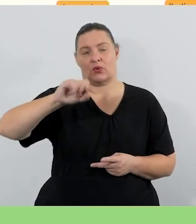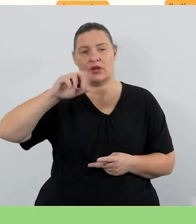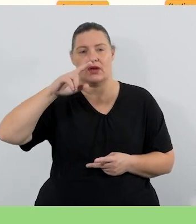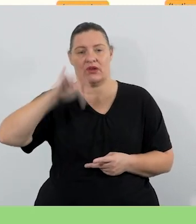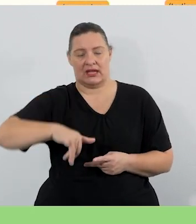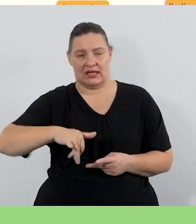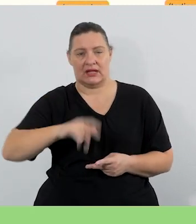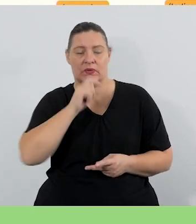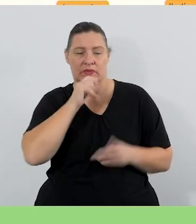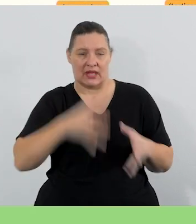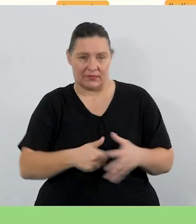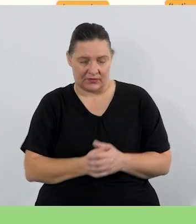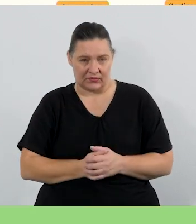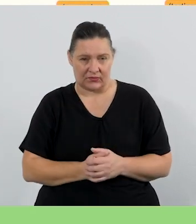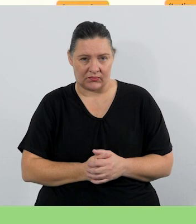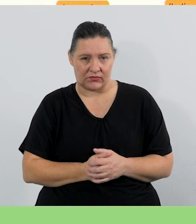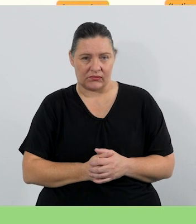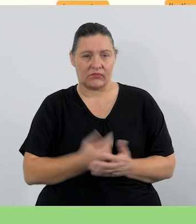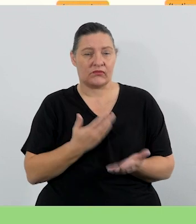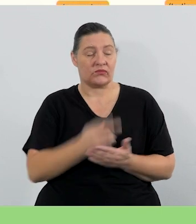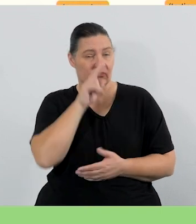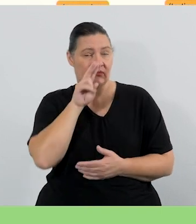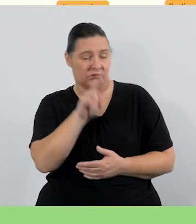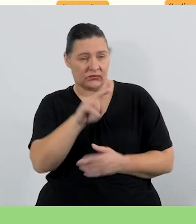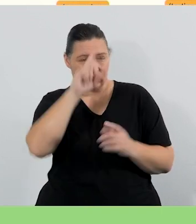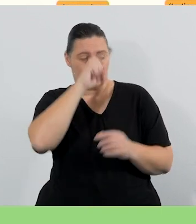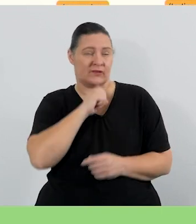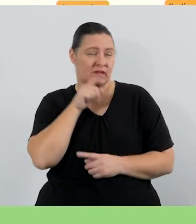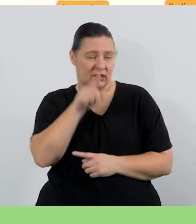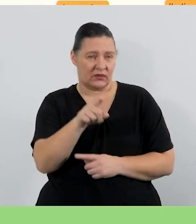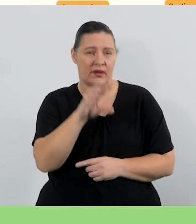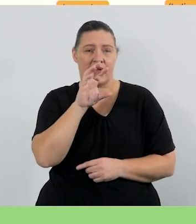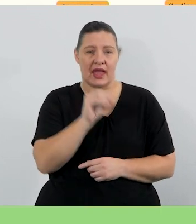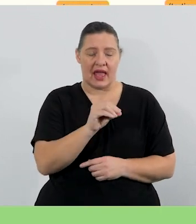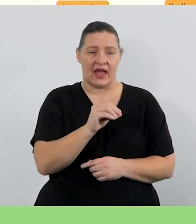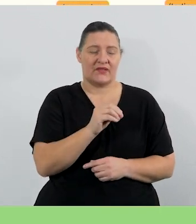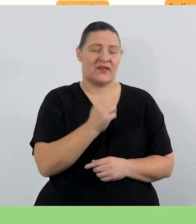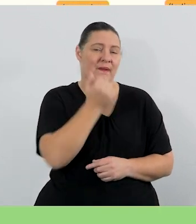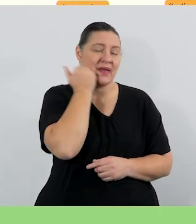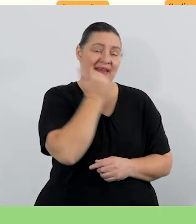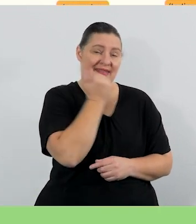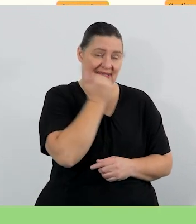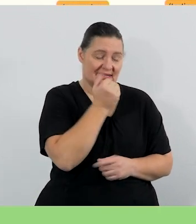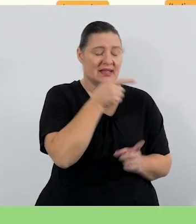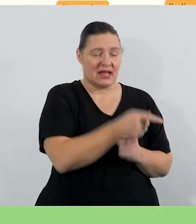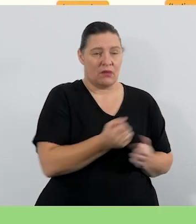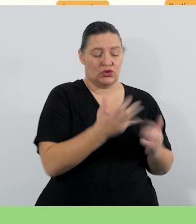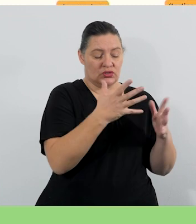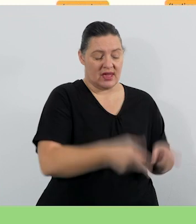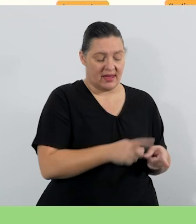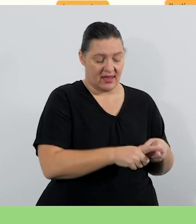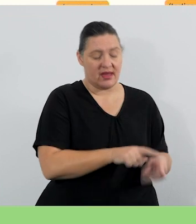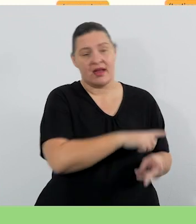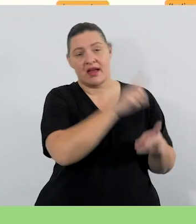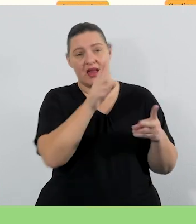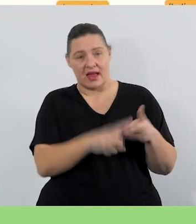secondary consumers. So as you can see from this picture, we have our maize, which is the producer, and